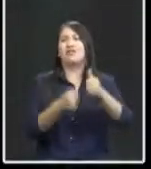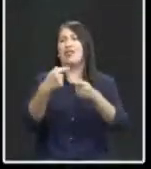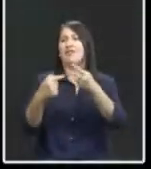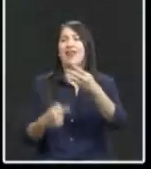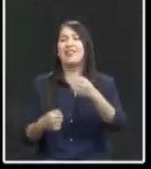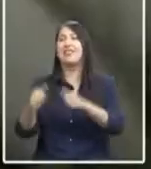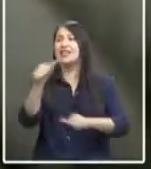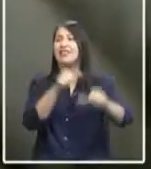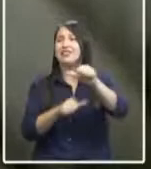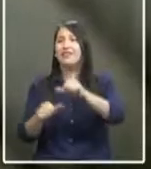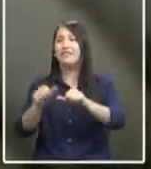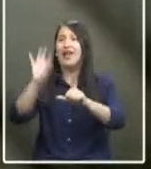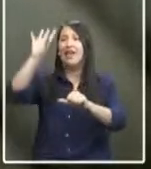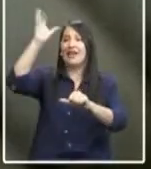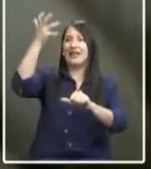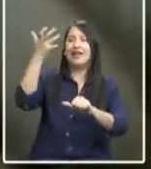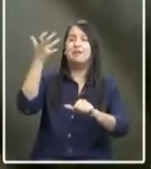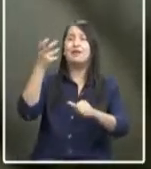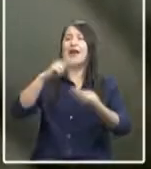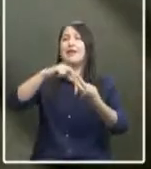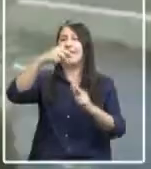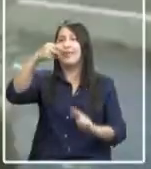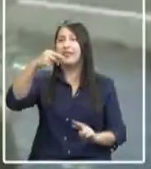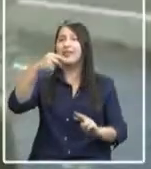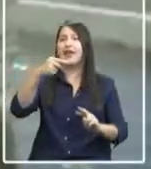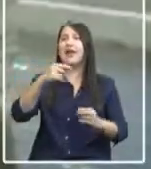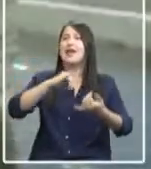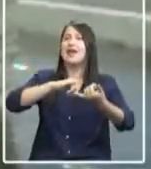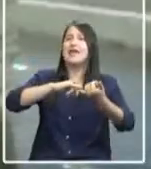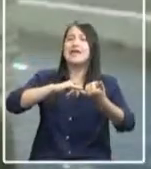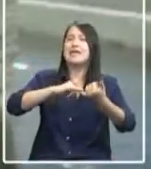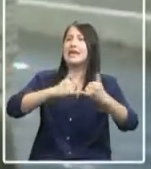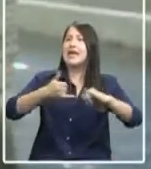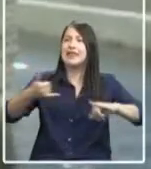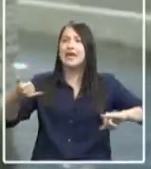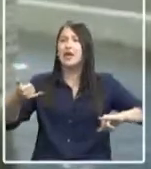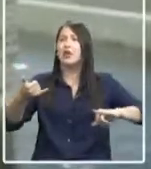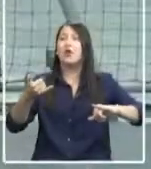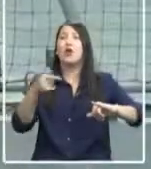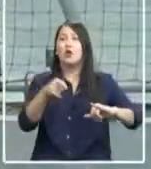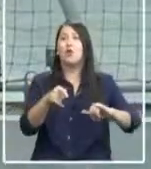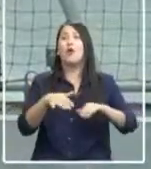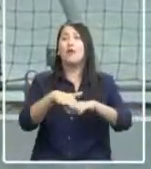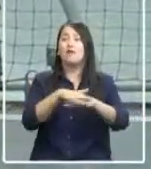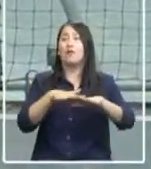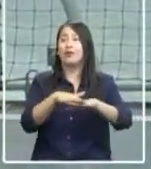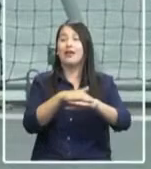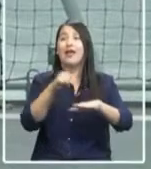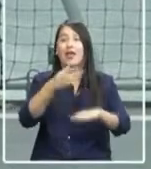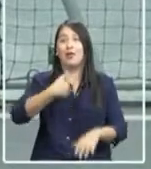or genetic scientists or engineers, whose ideas will influence each other.